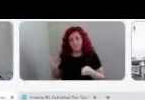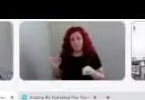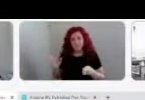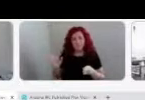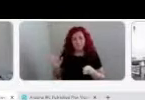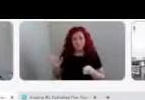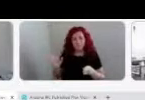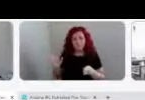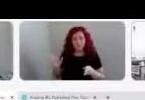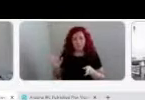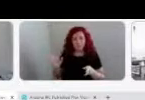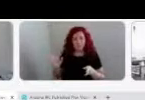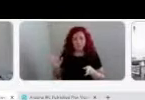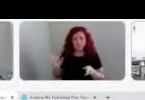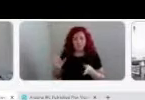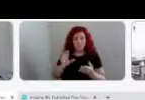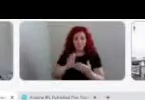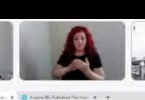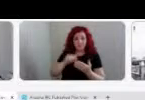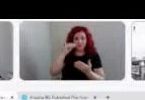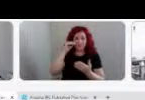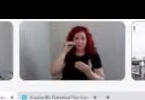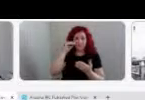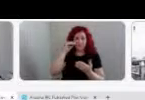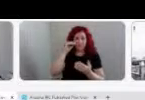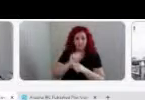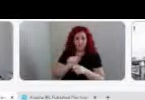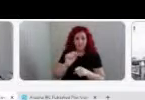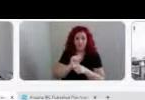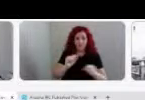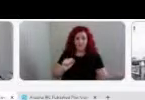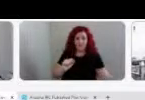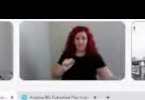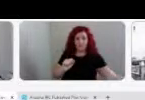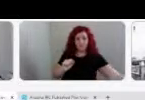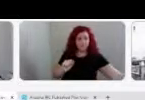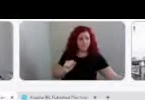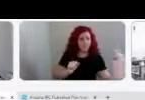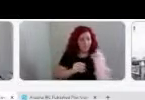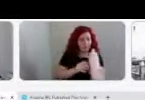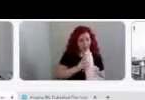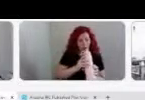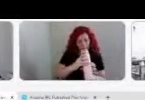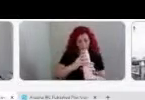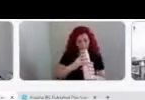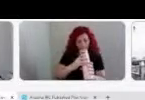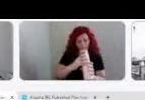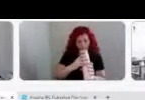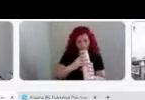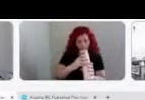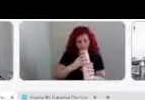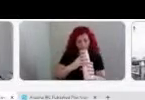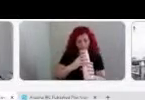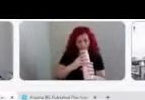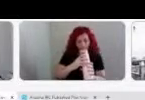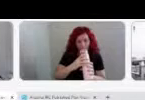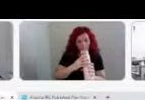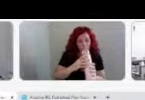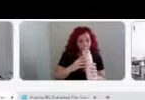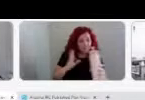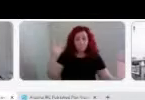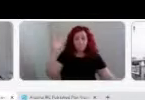have learned uh in working in the uh the political life of the community that people